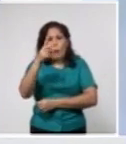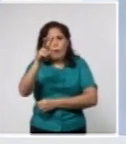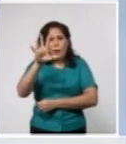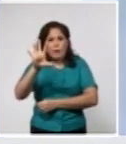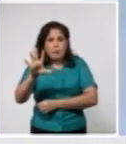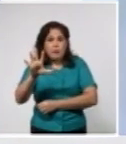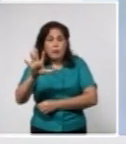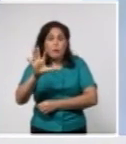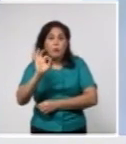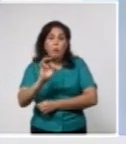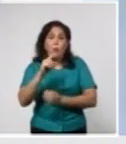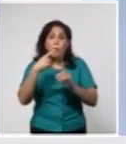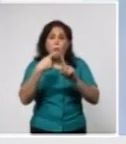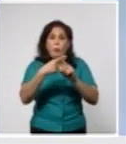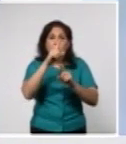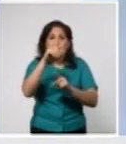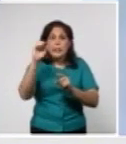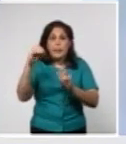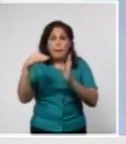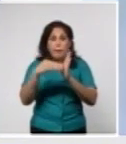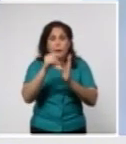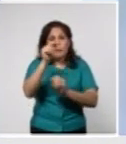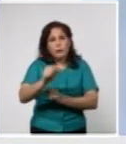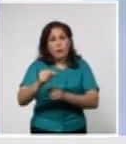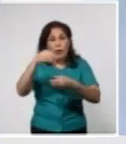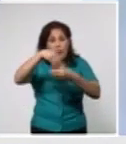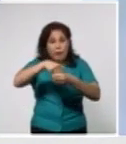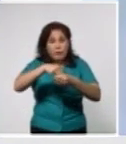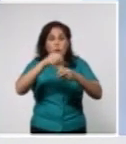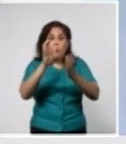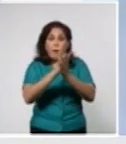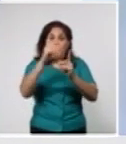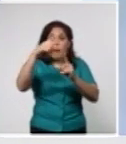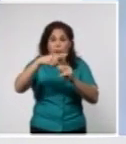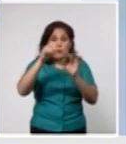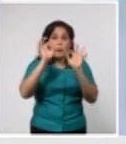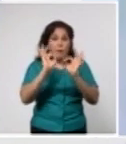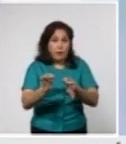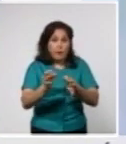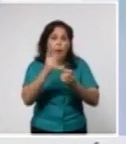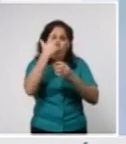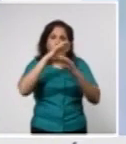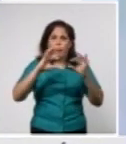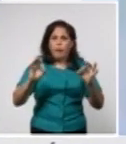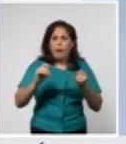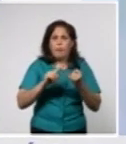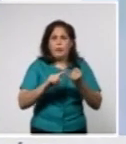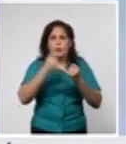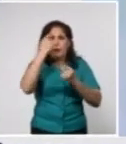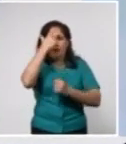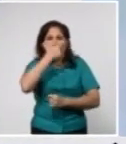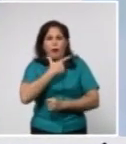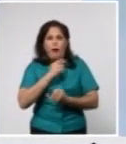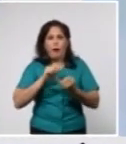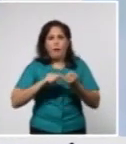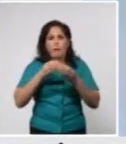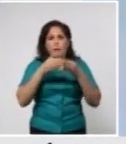to yesterday's of 1.25 per 100,000 inhabitants, and the rest of the